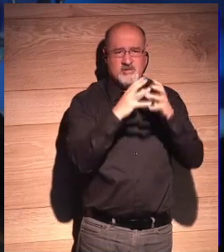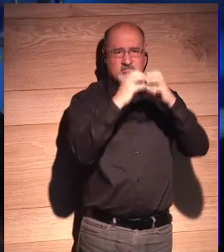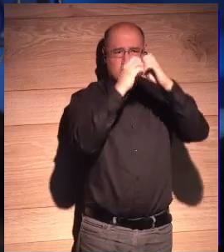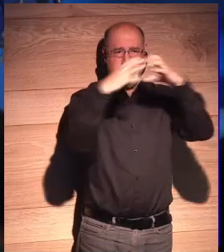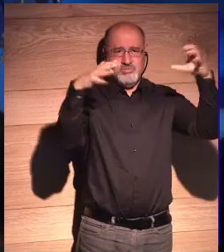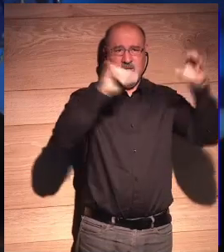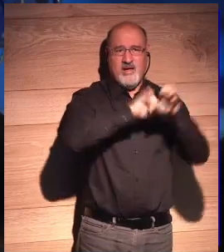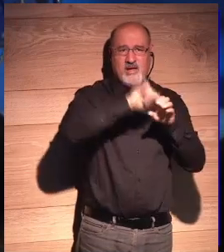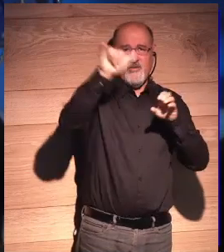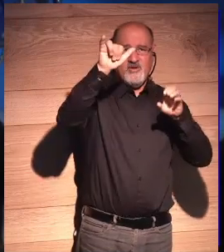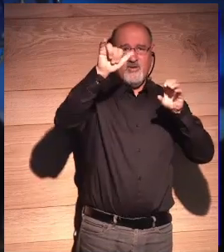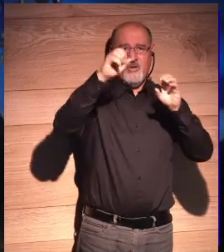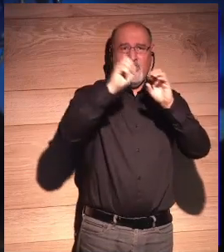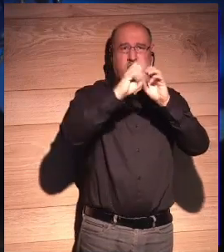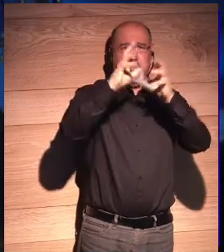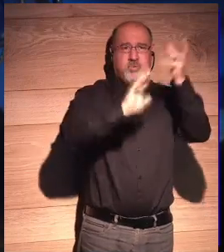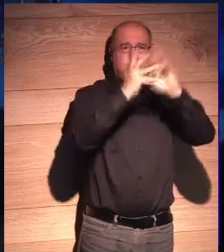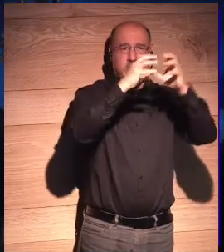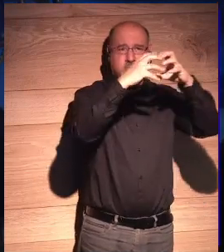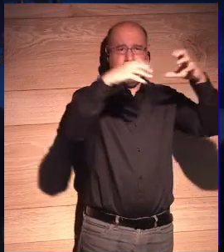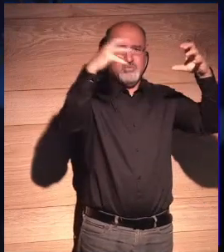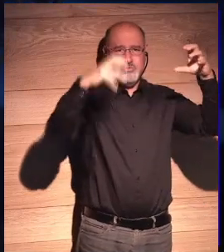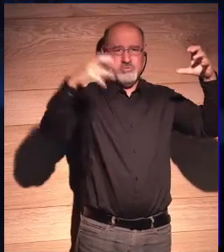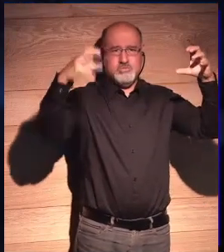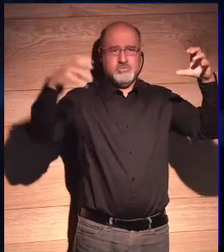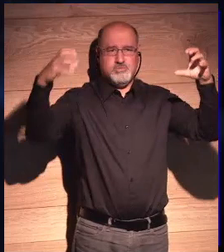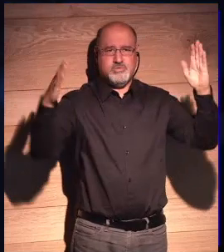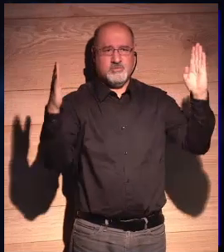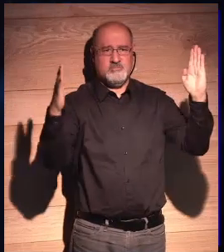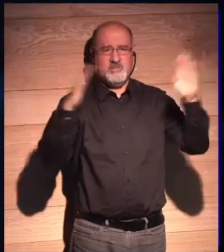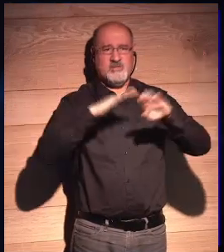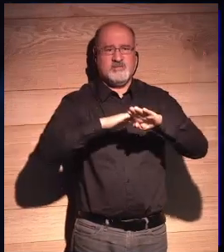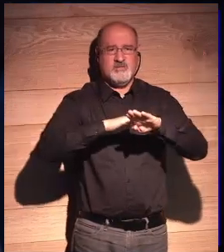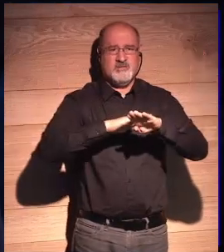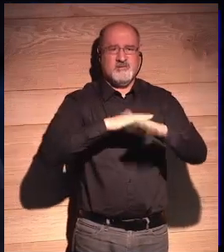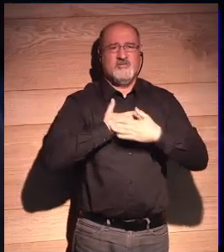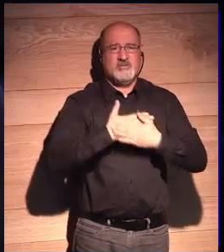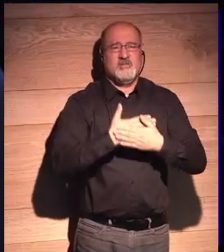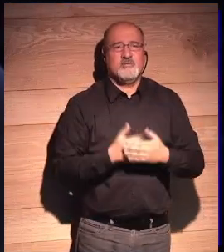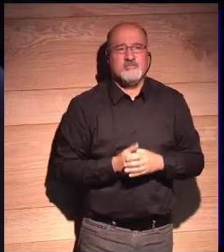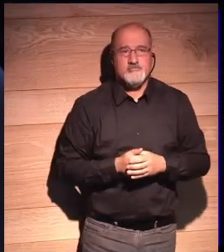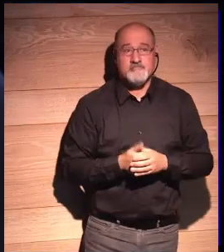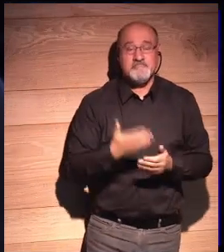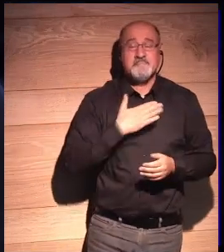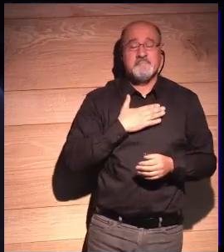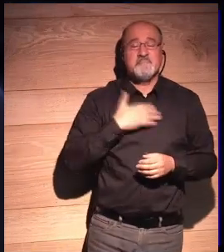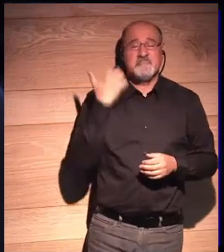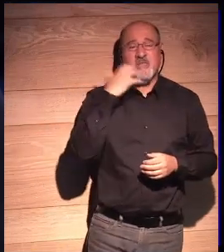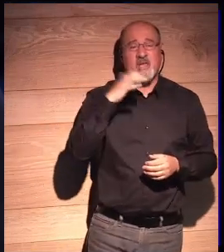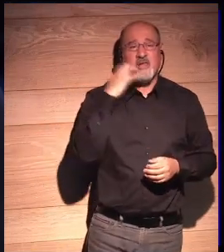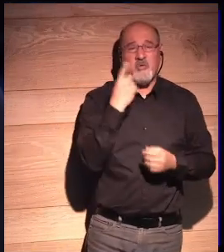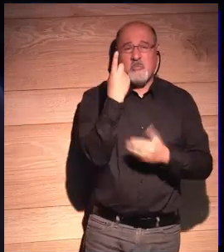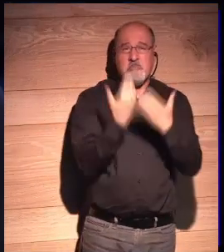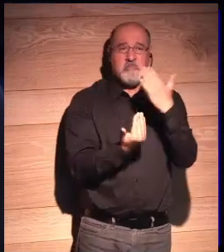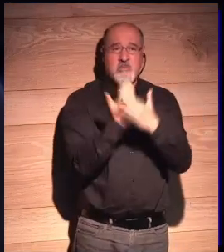It was a very surreal thing for me, because it was just a December morning, and checking my email,